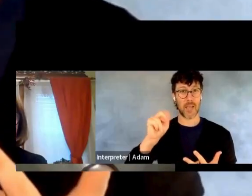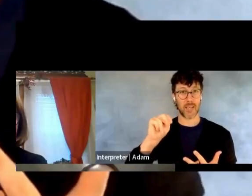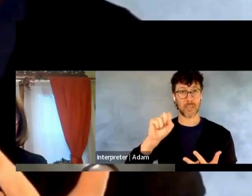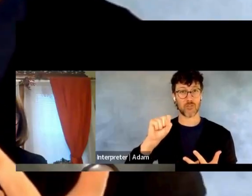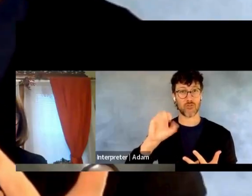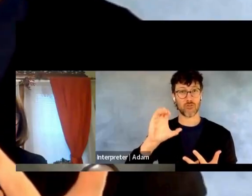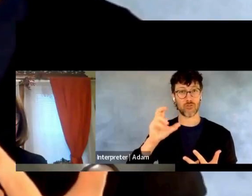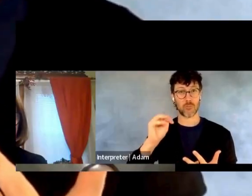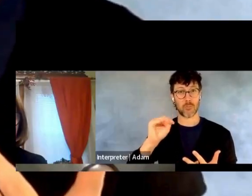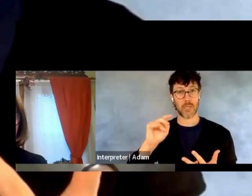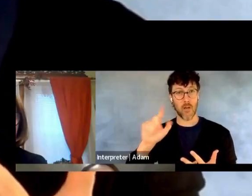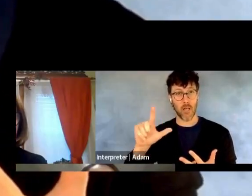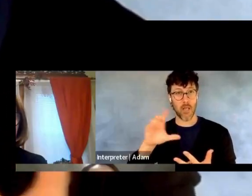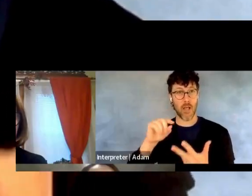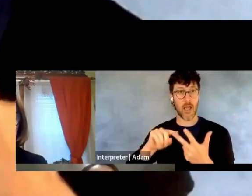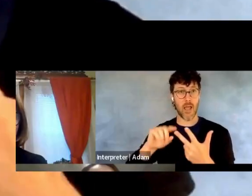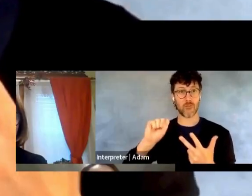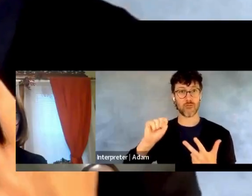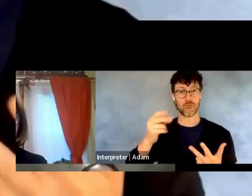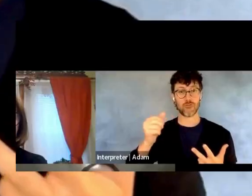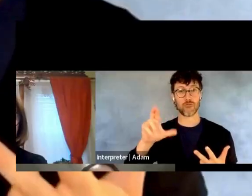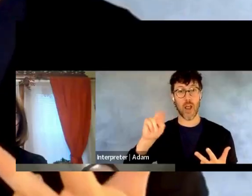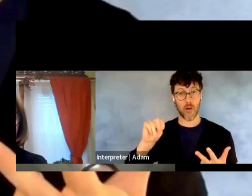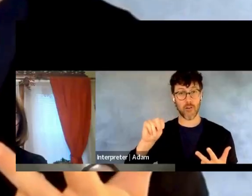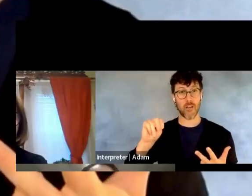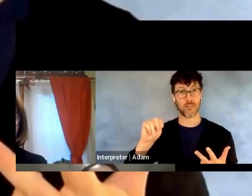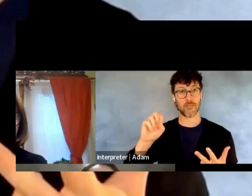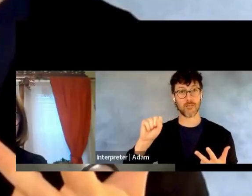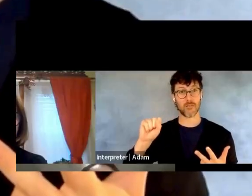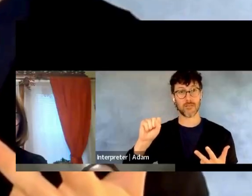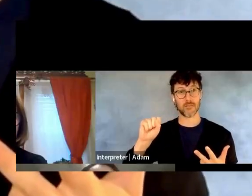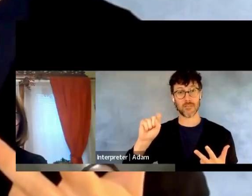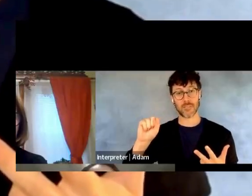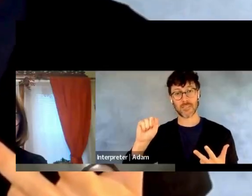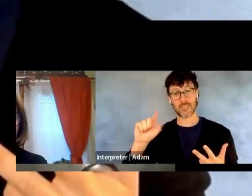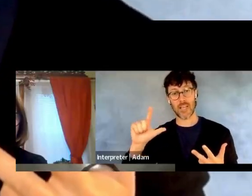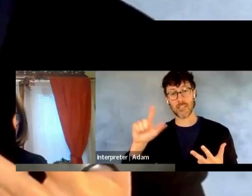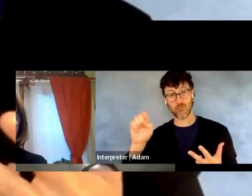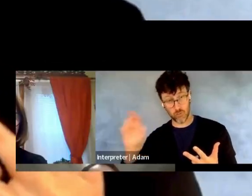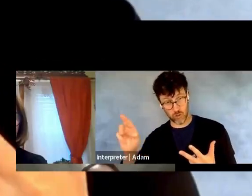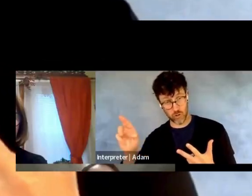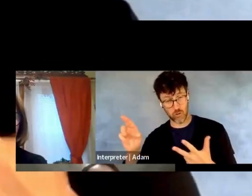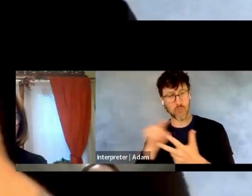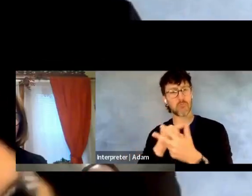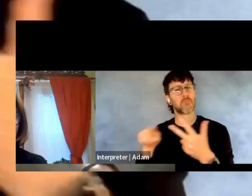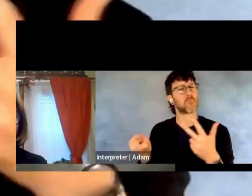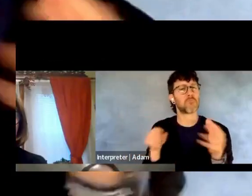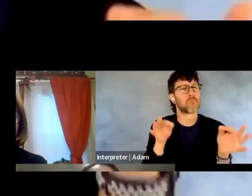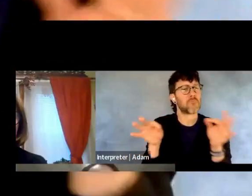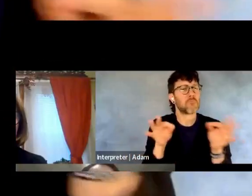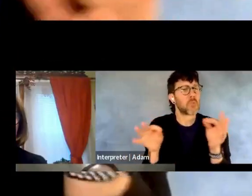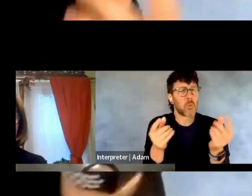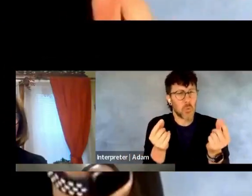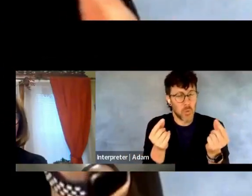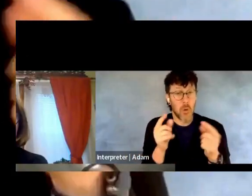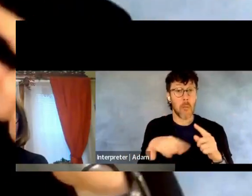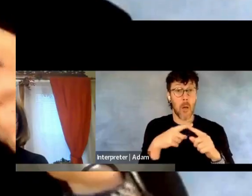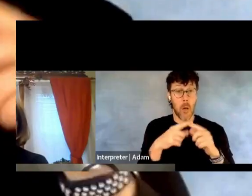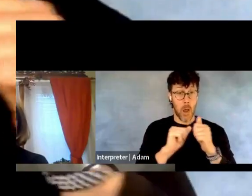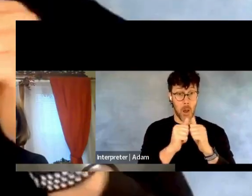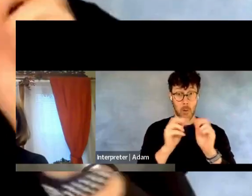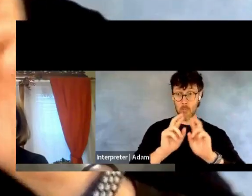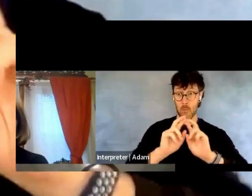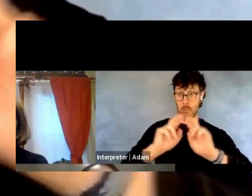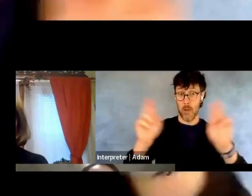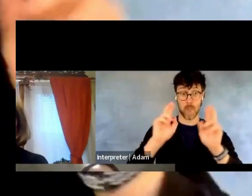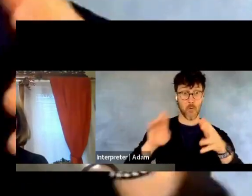and Sharon Stelzer, who are going to talk to us about how you can prepare for breaks from school in advance of our